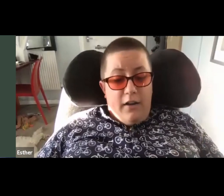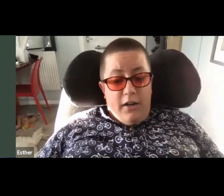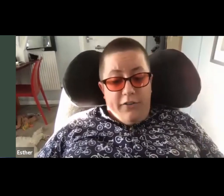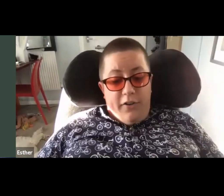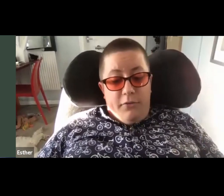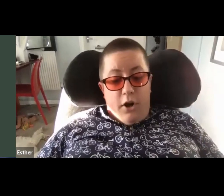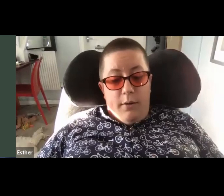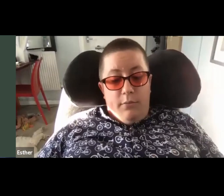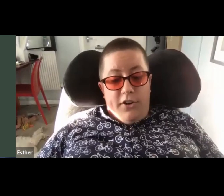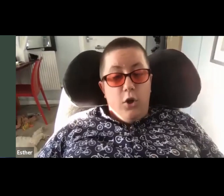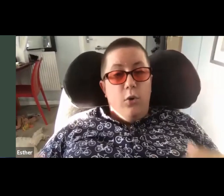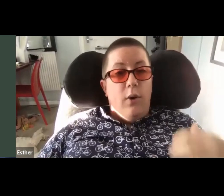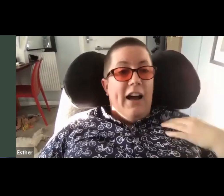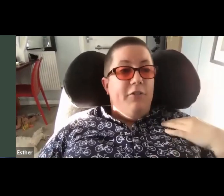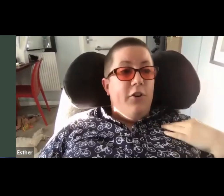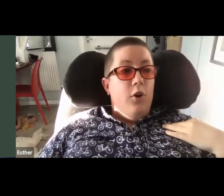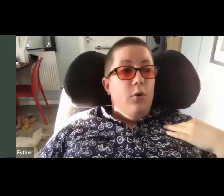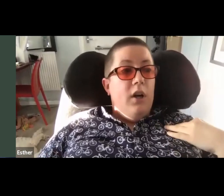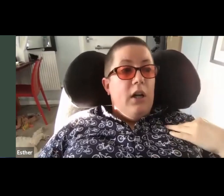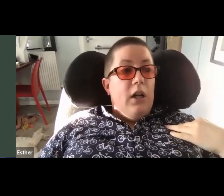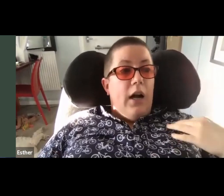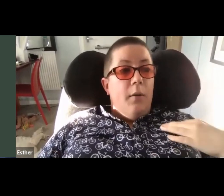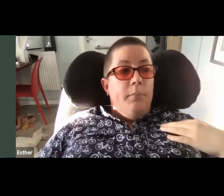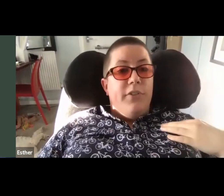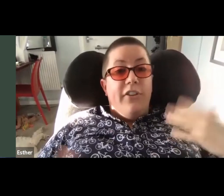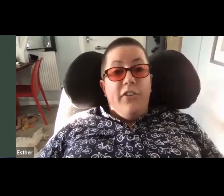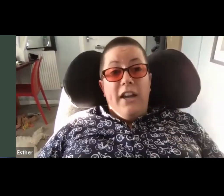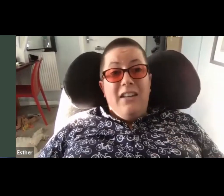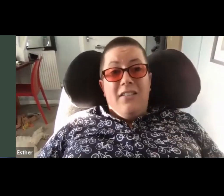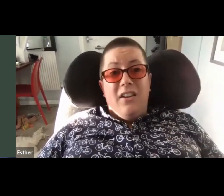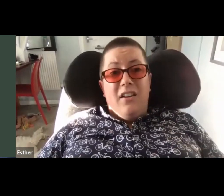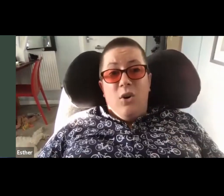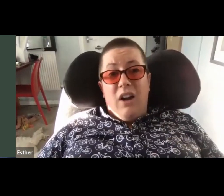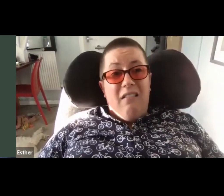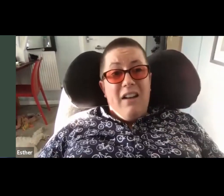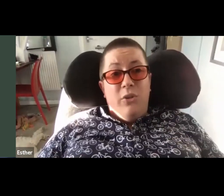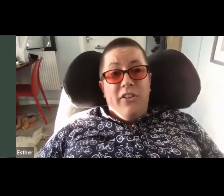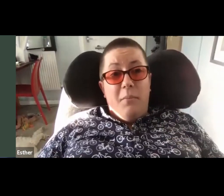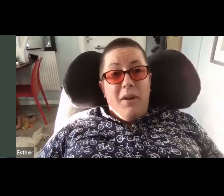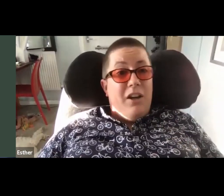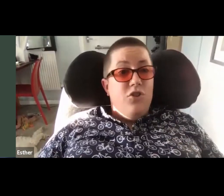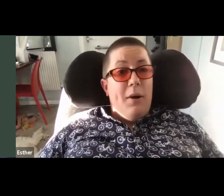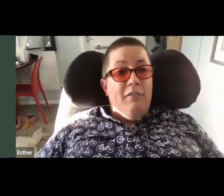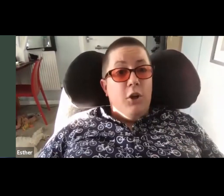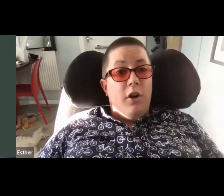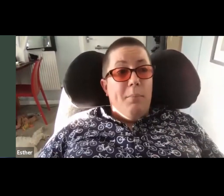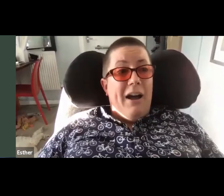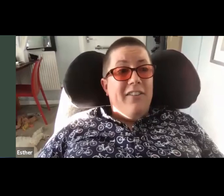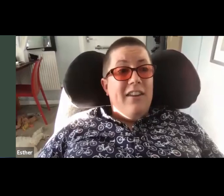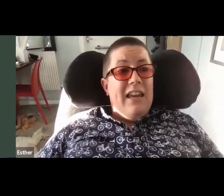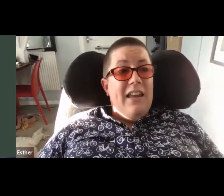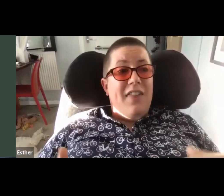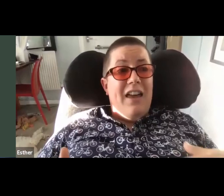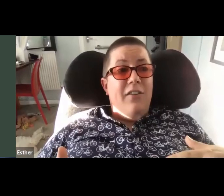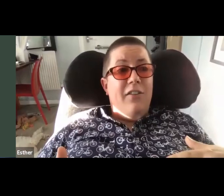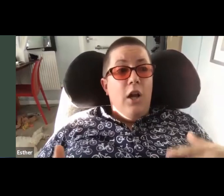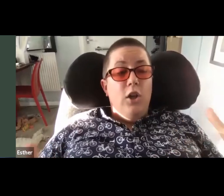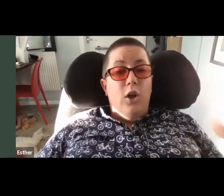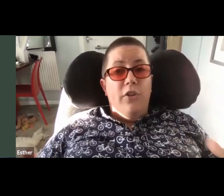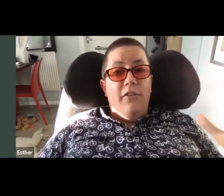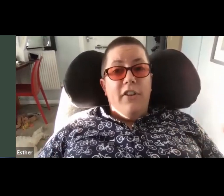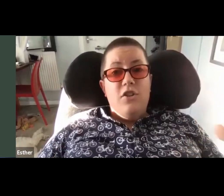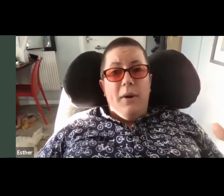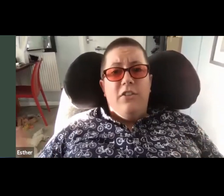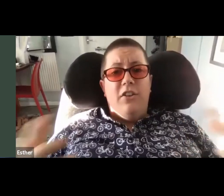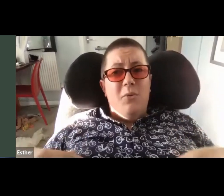right. Sometimes you have to decide to not carry on something because you haven't got capacity. There's